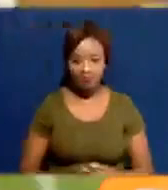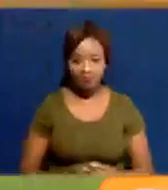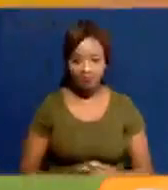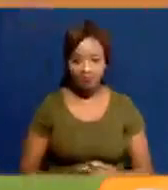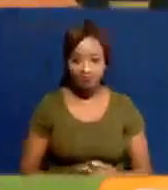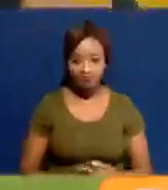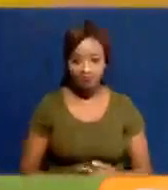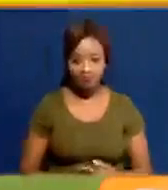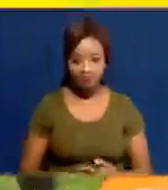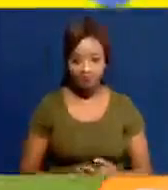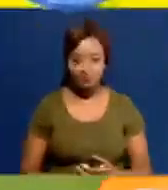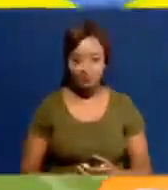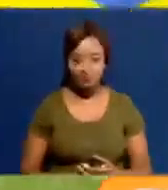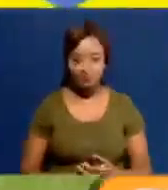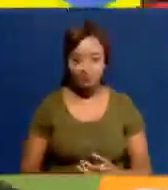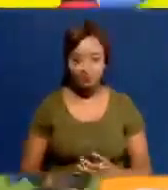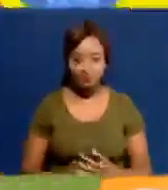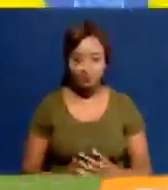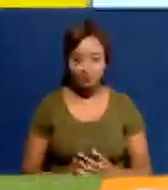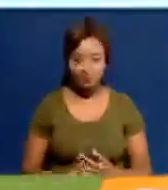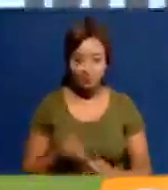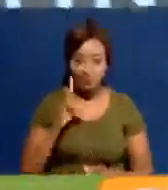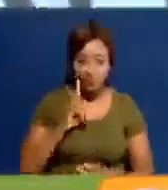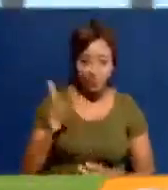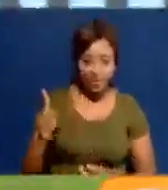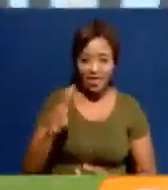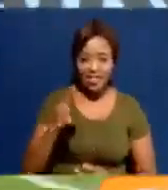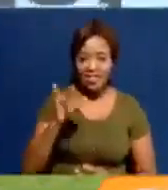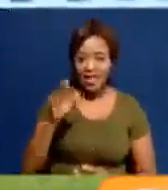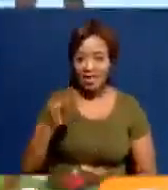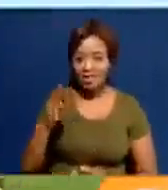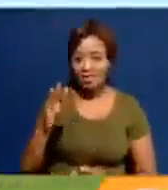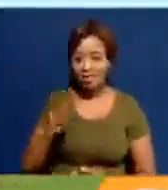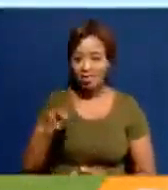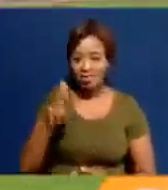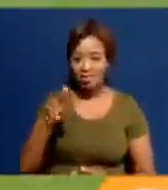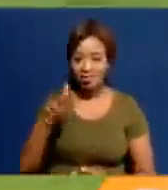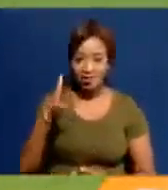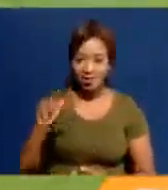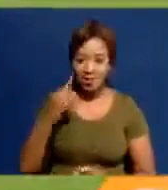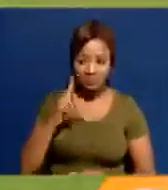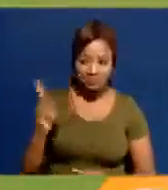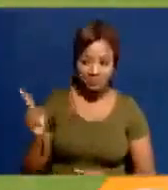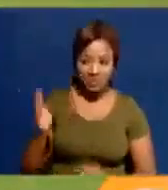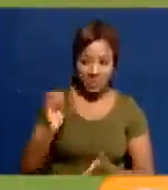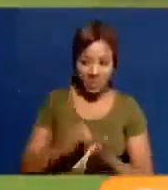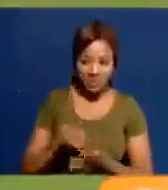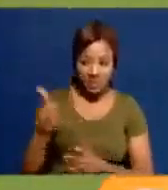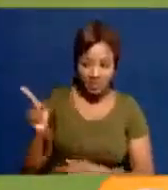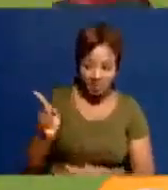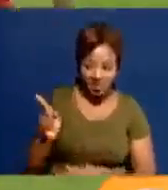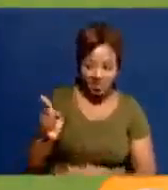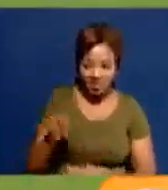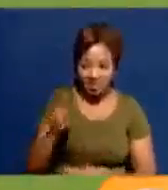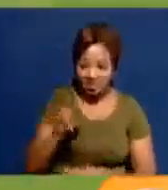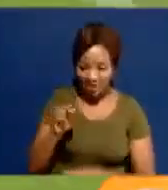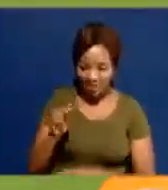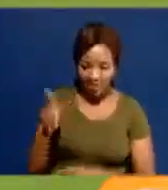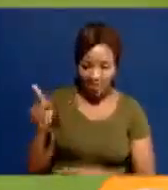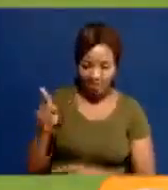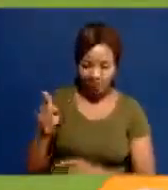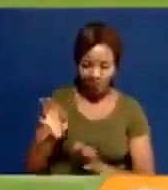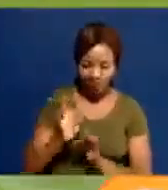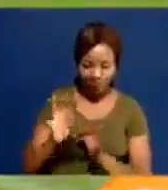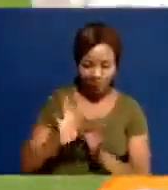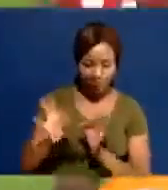Nyamunda, his partner in crime, Sigauke, he has jet shoes, goes past one, goes past the second, and this is Nyamunda. Nyamunda with the try line